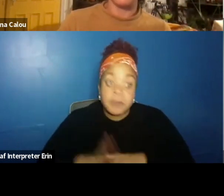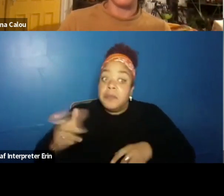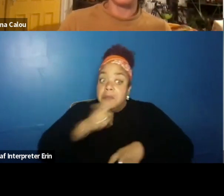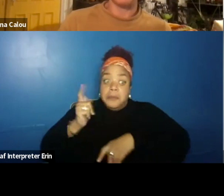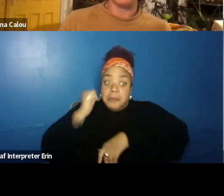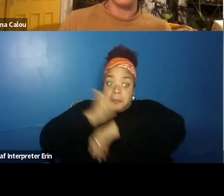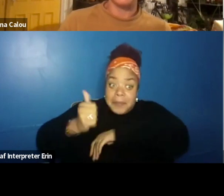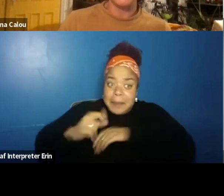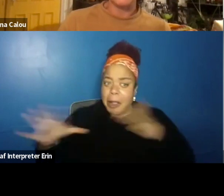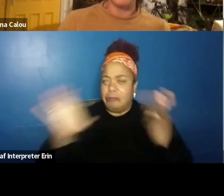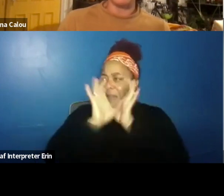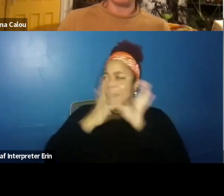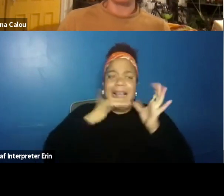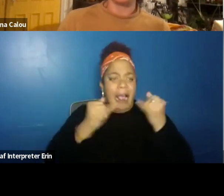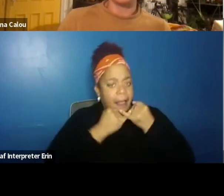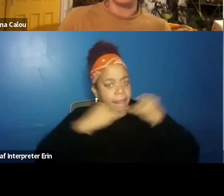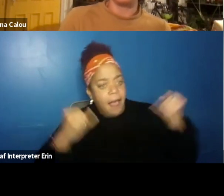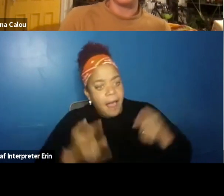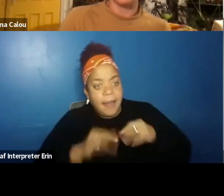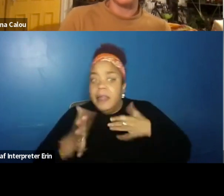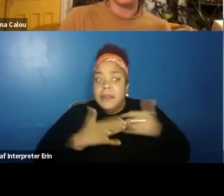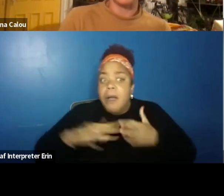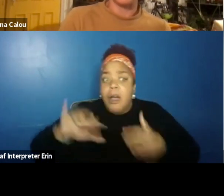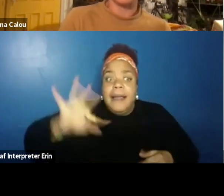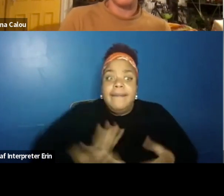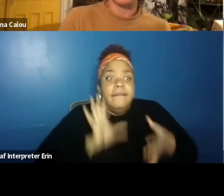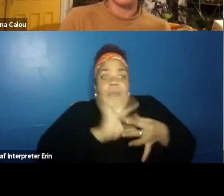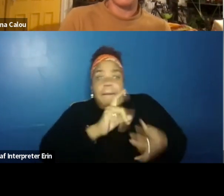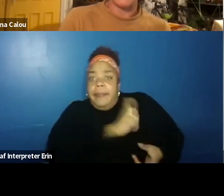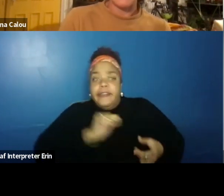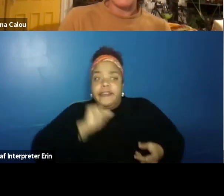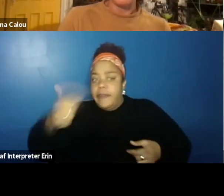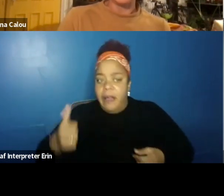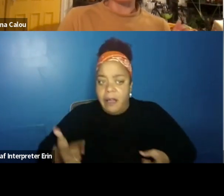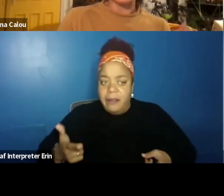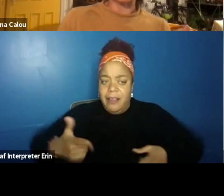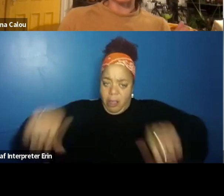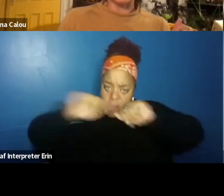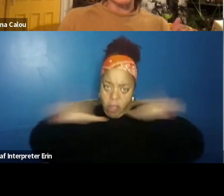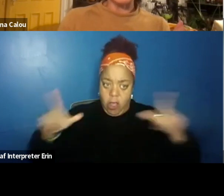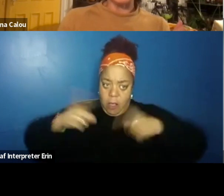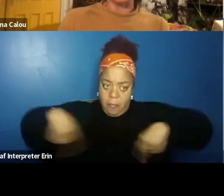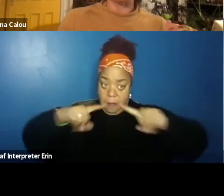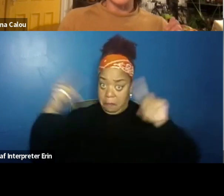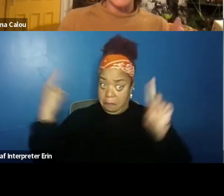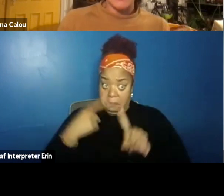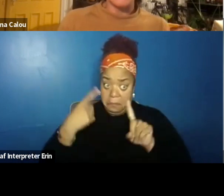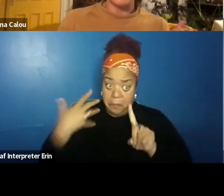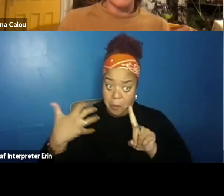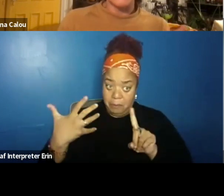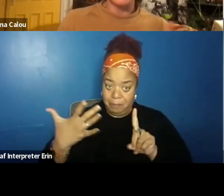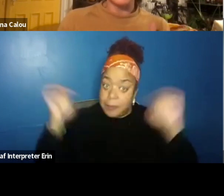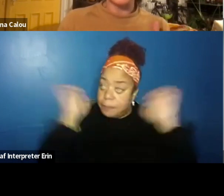of their affiliation with police, want more emergency resources to support their callers with. But in practice, 988 is